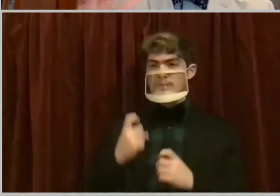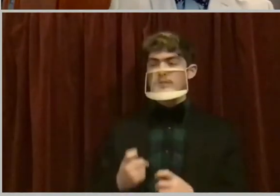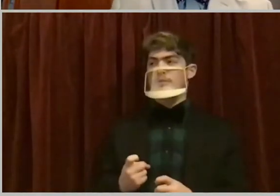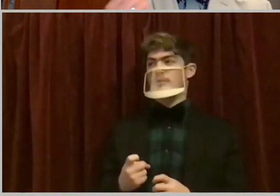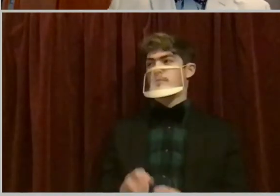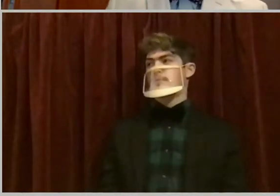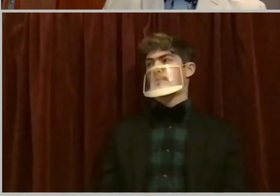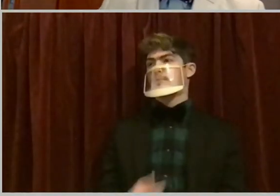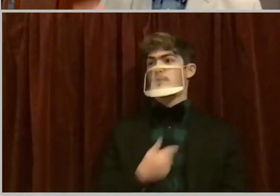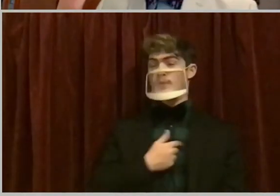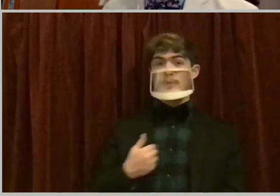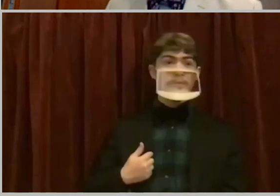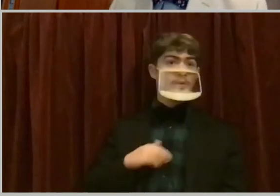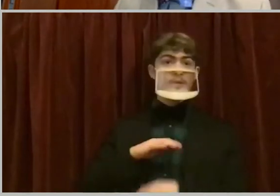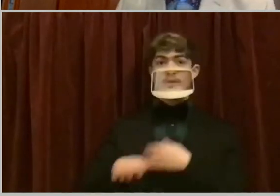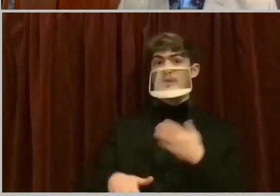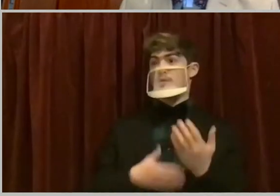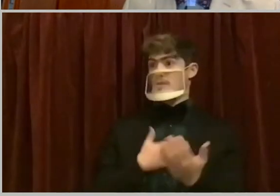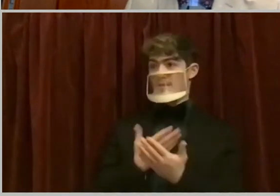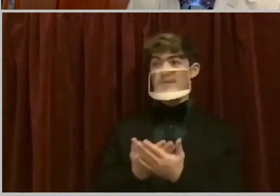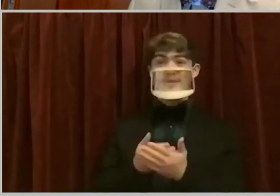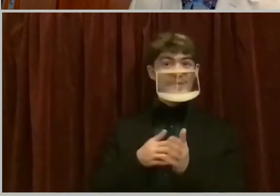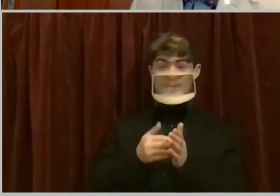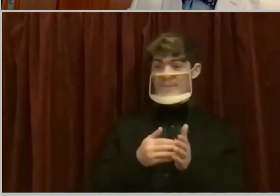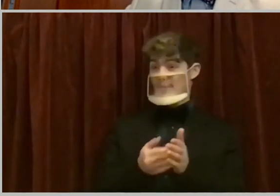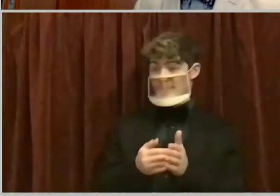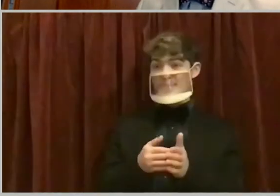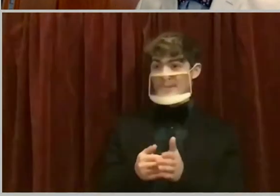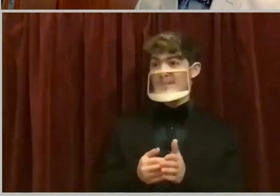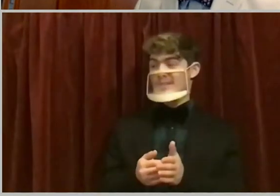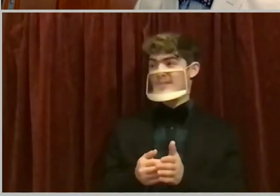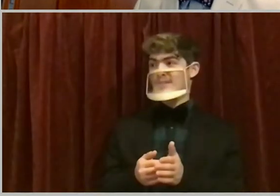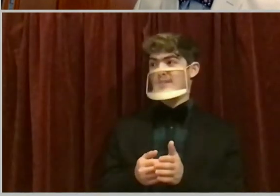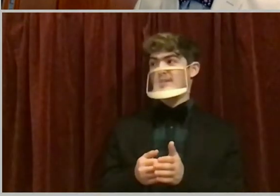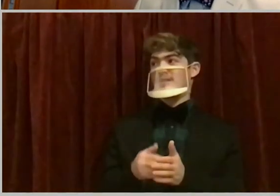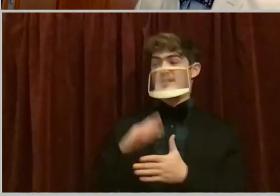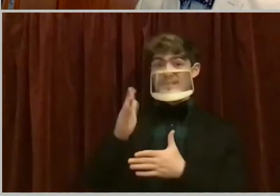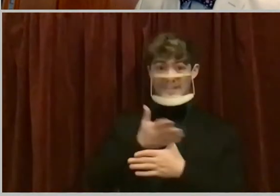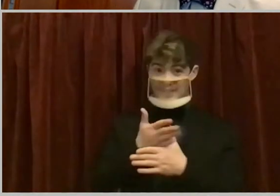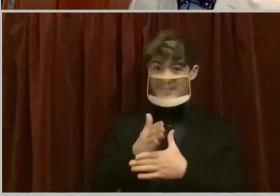here, share the same vulnerabilities, it helps us